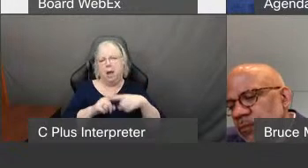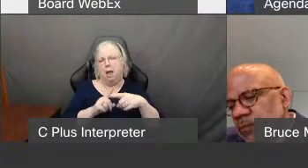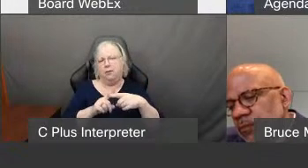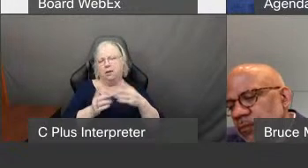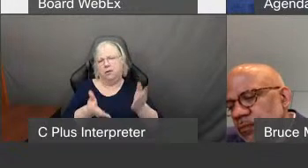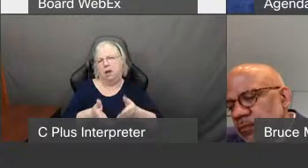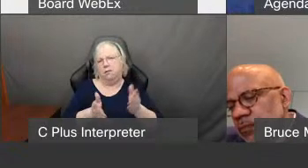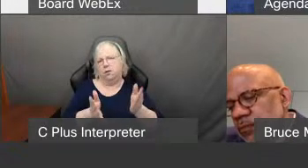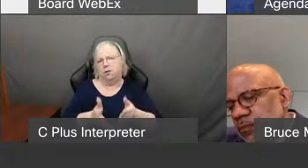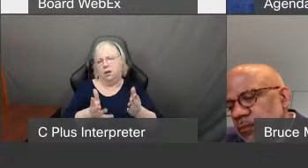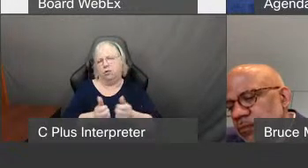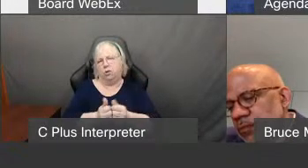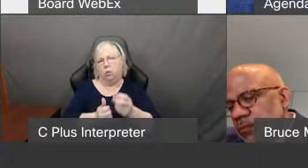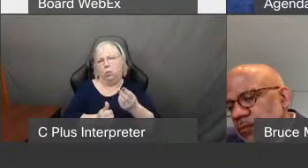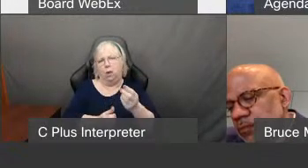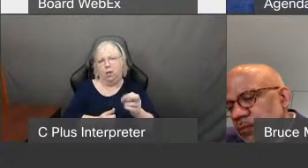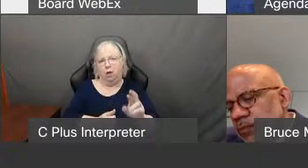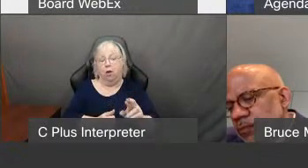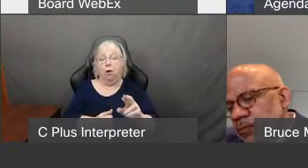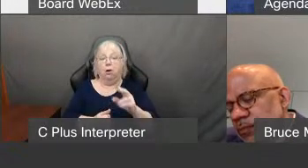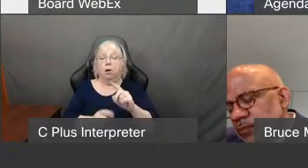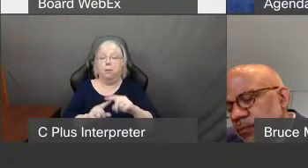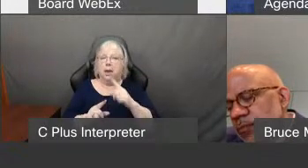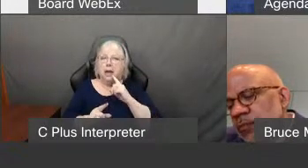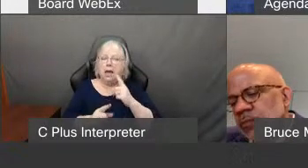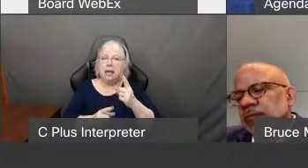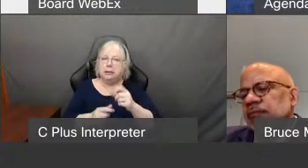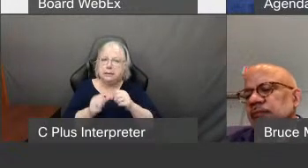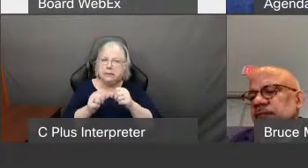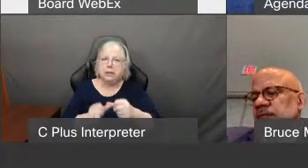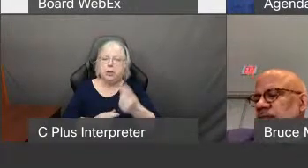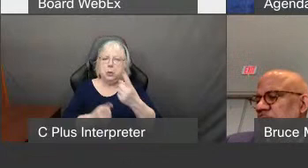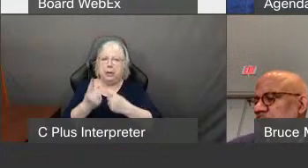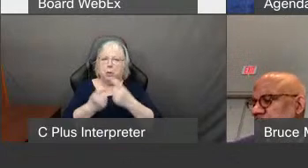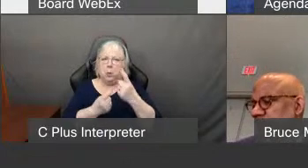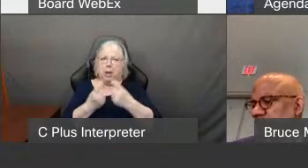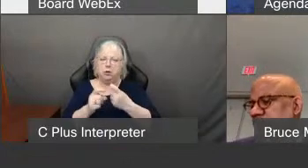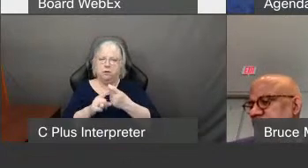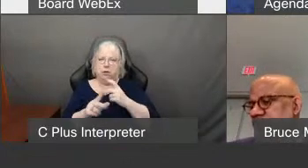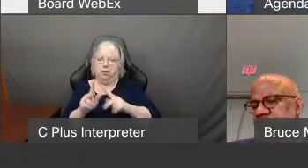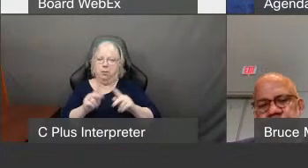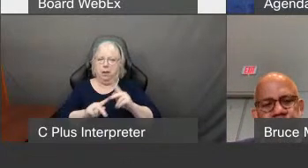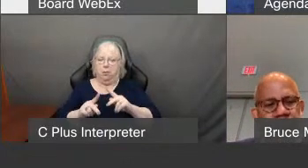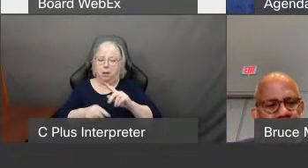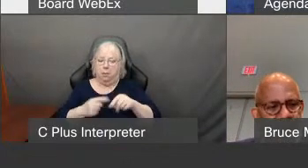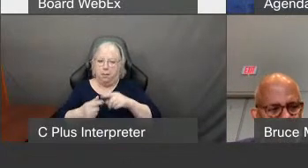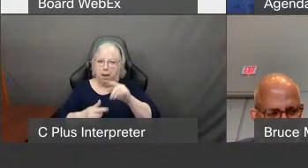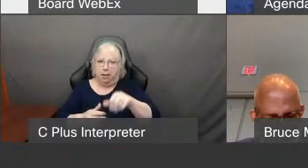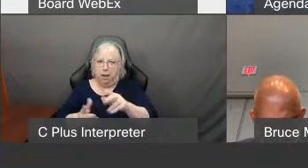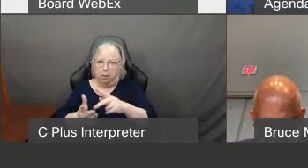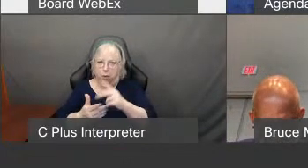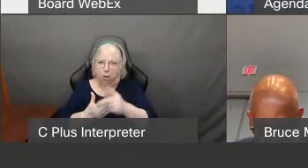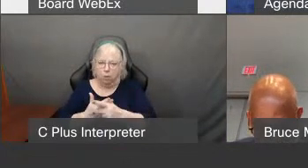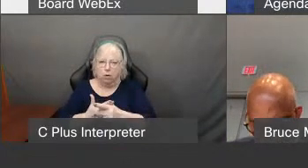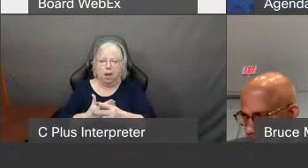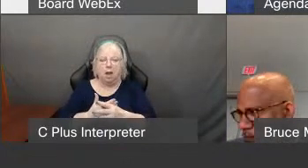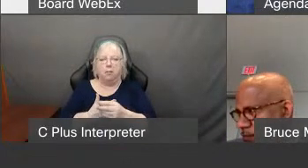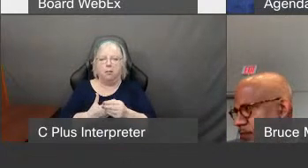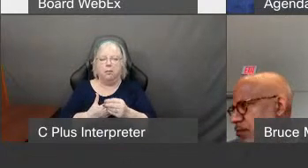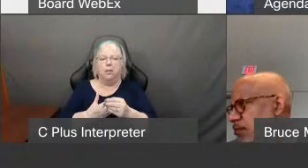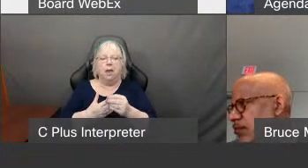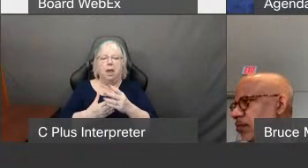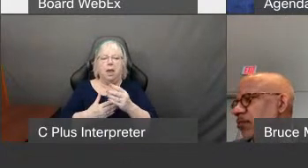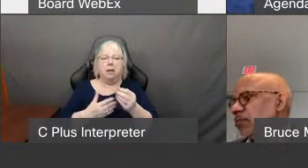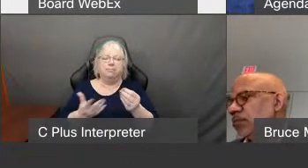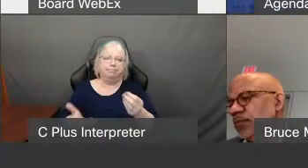her. I continue to get a lot of questions from constituents about the program, and I just,